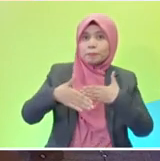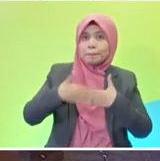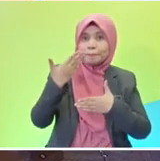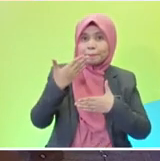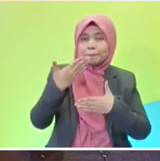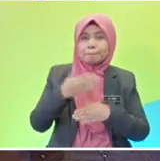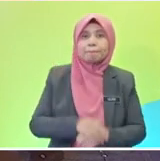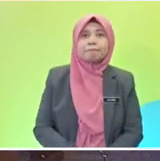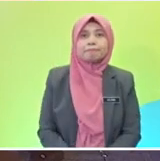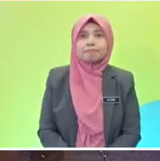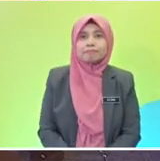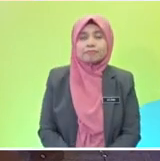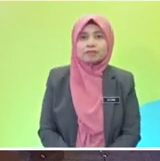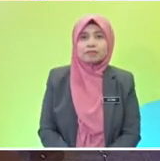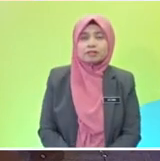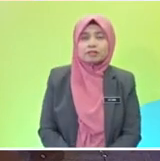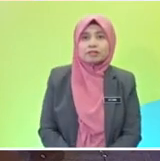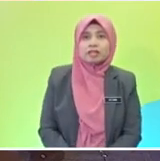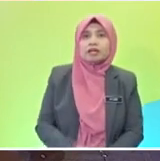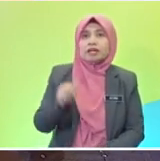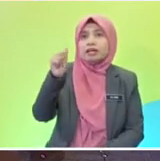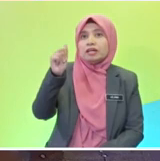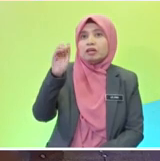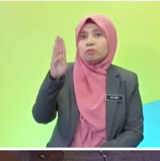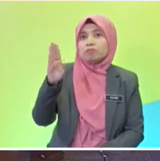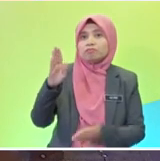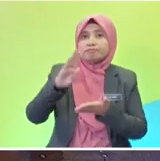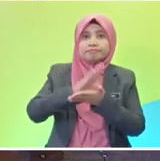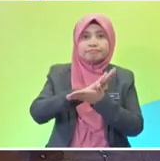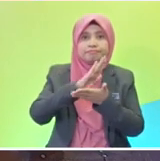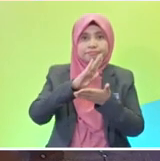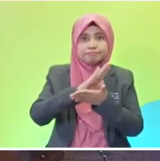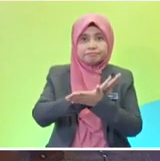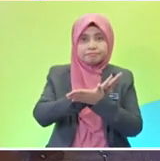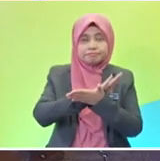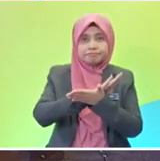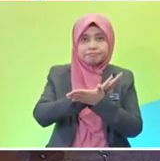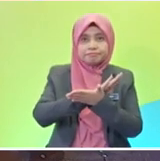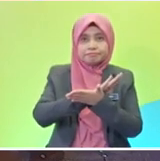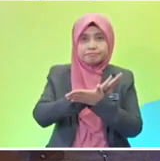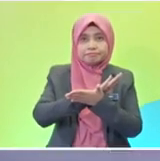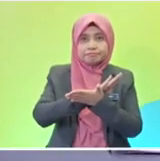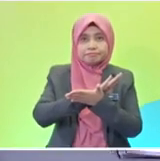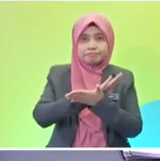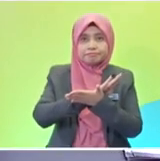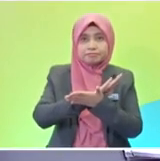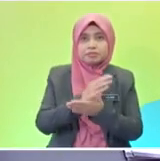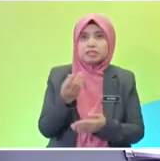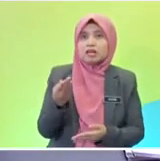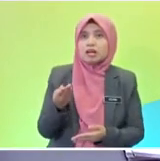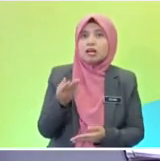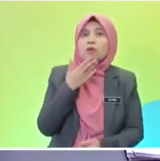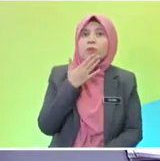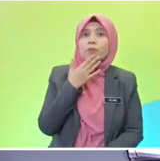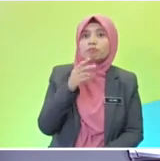is an A4 paper. A4 paper. A few colour paper.